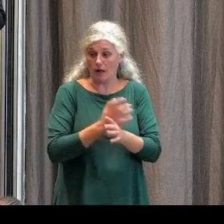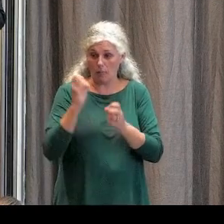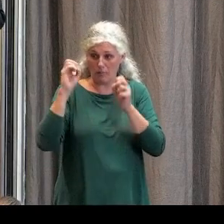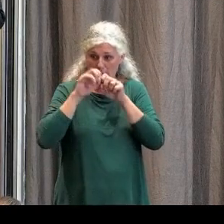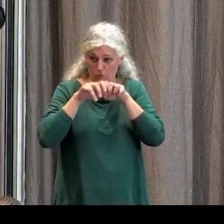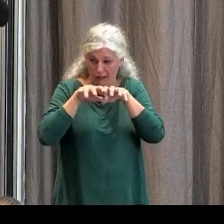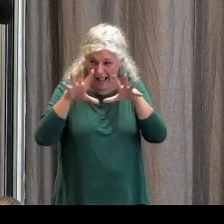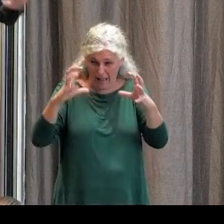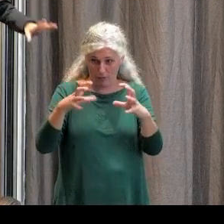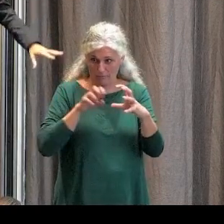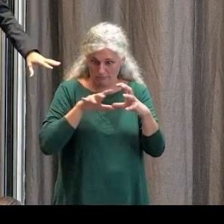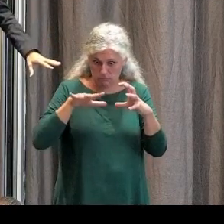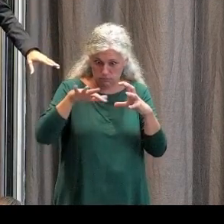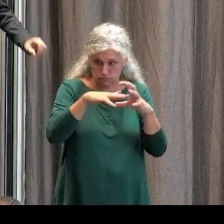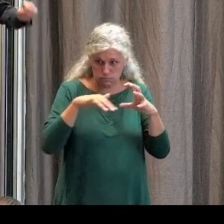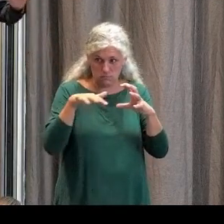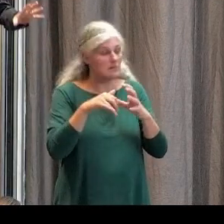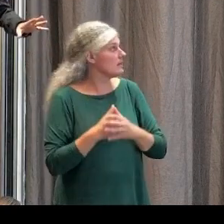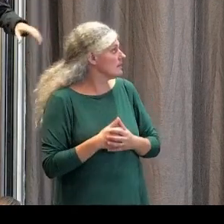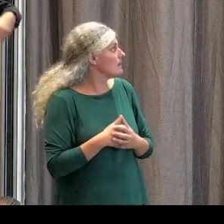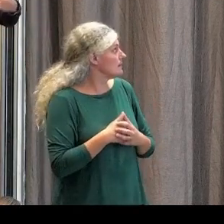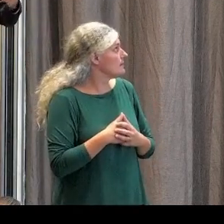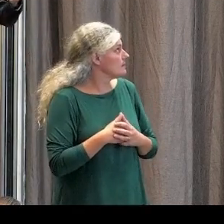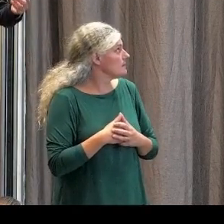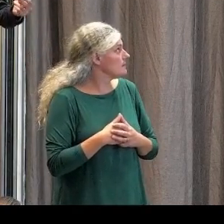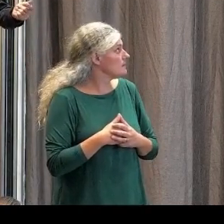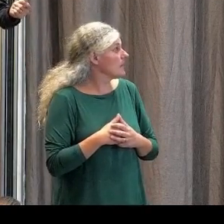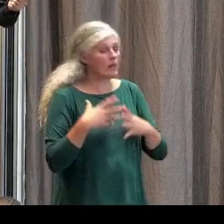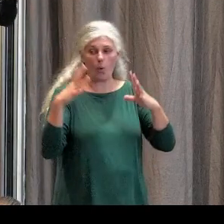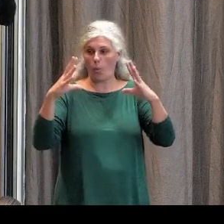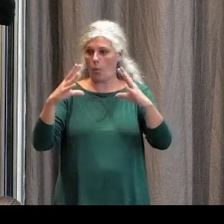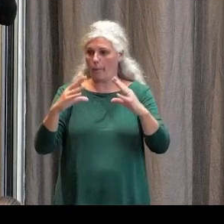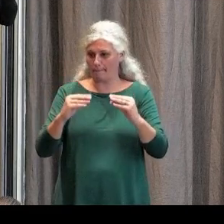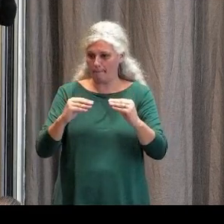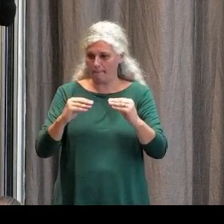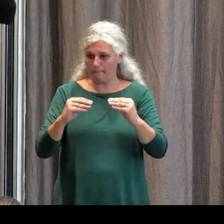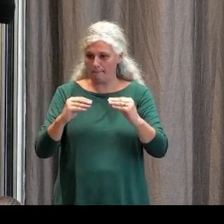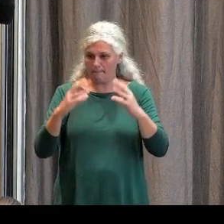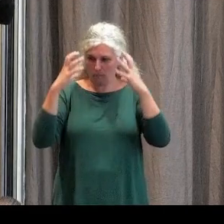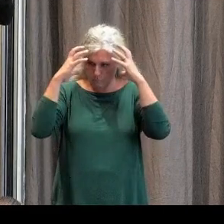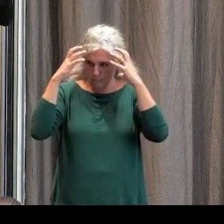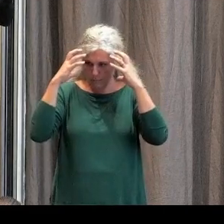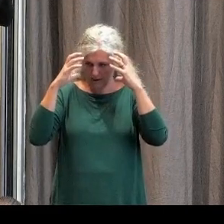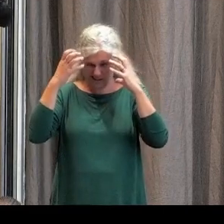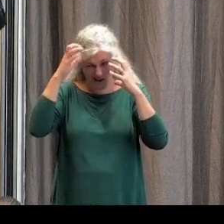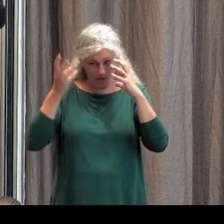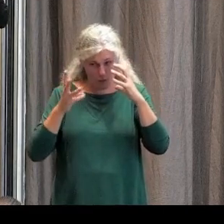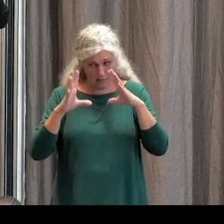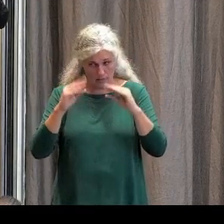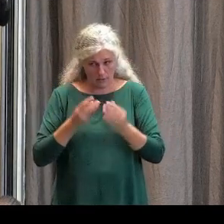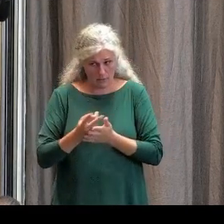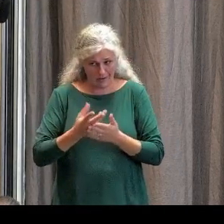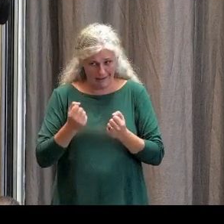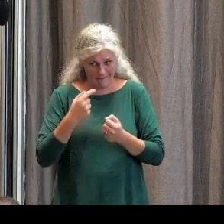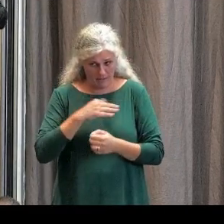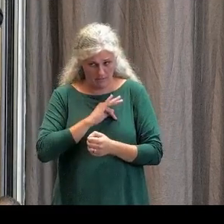brain. And then it dies back down again, it dampens down again. Seizures stop, right? The brain has some pretty clever ways to stop seizures. We